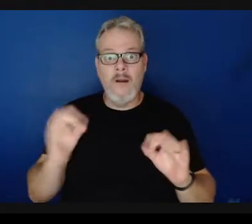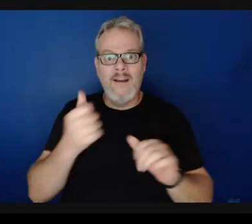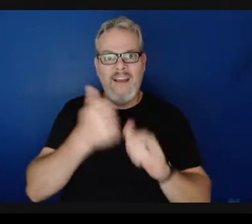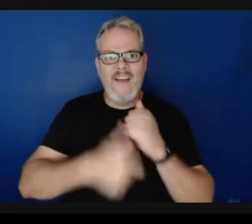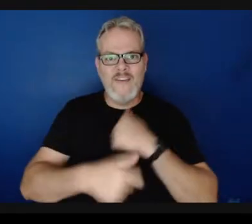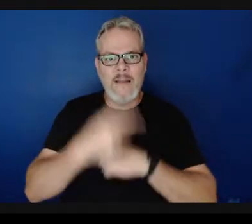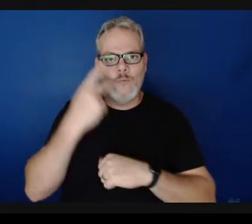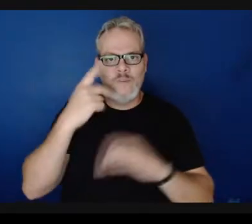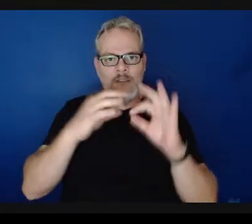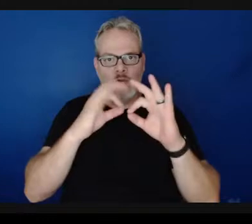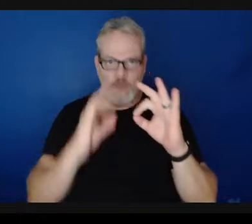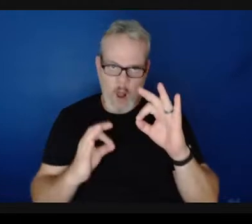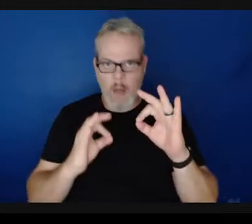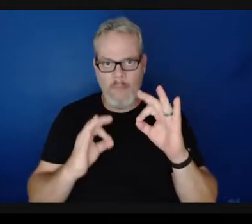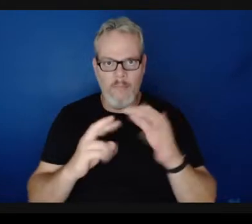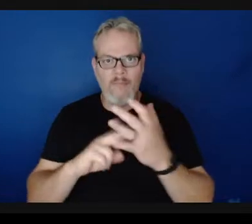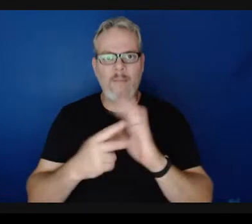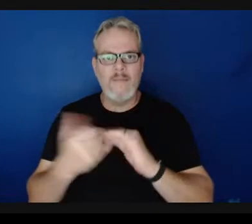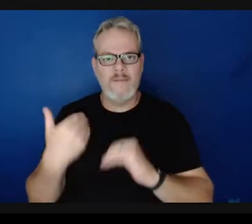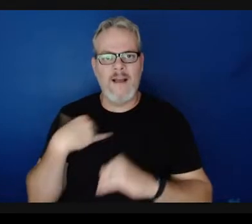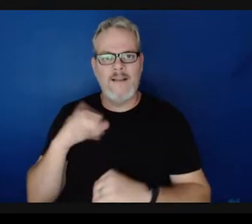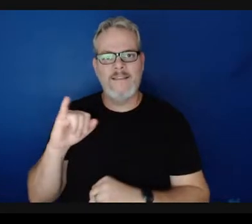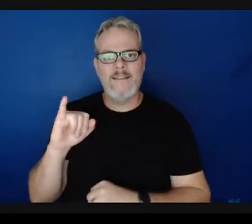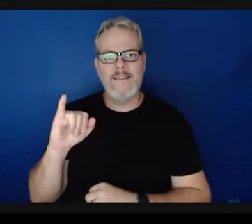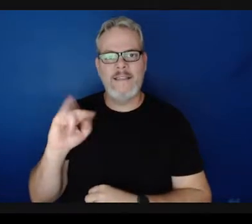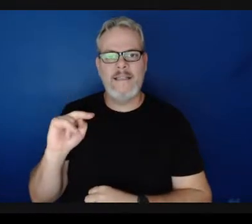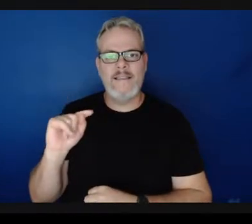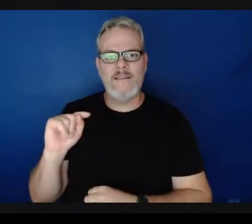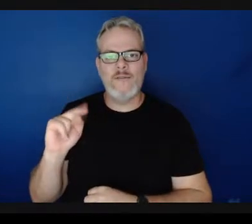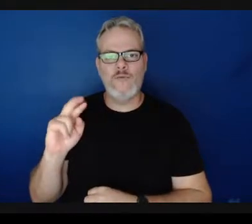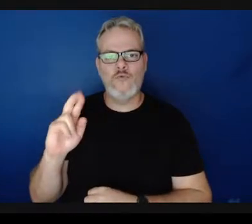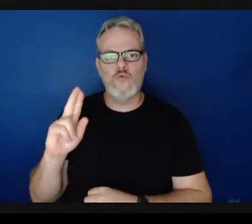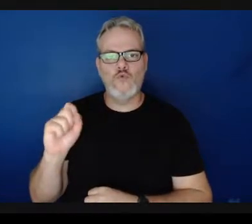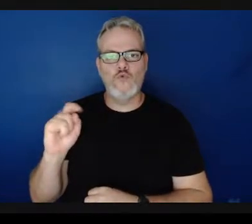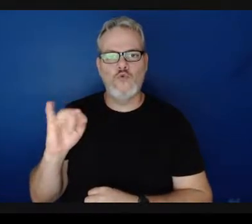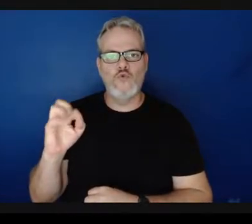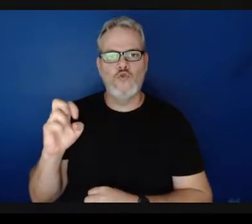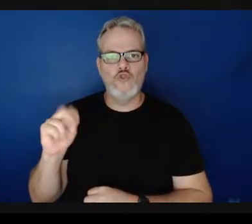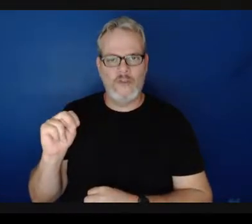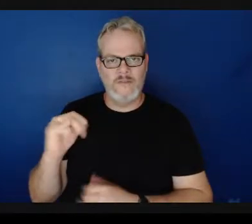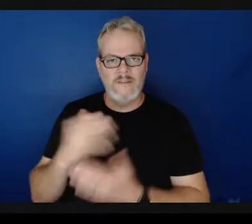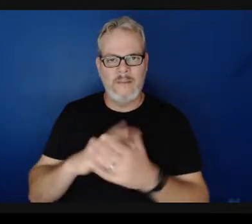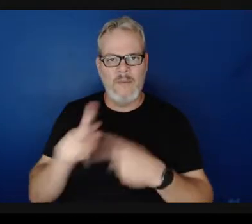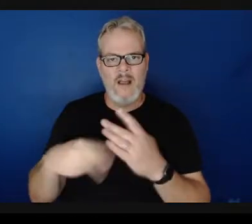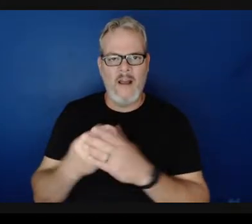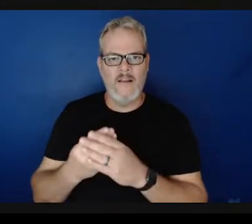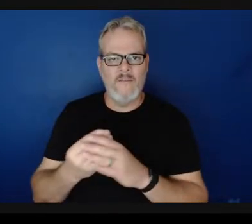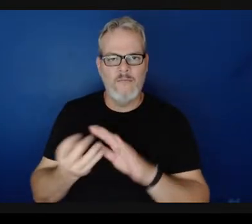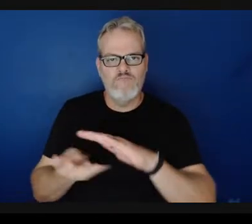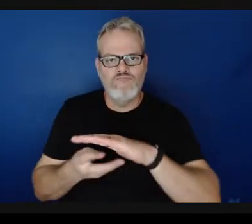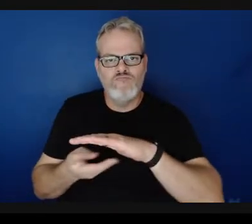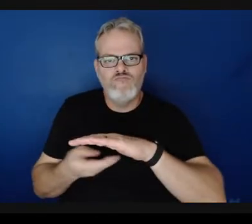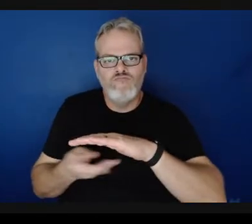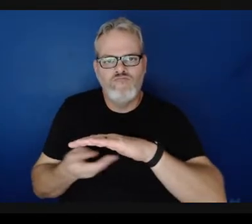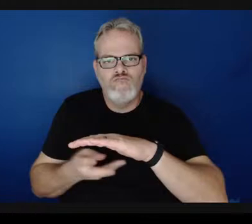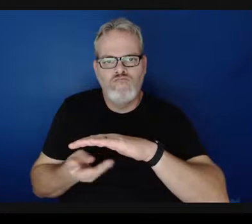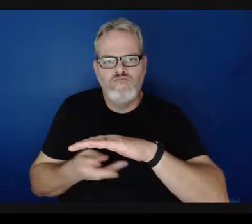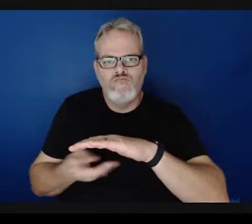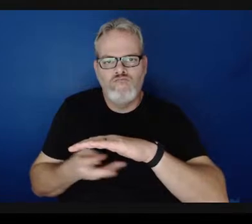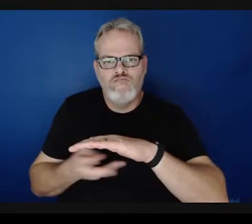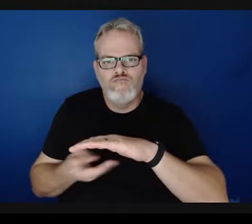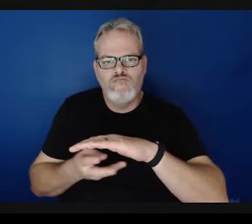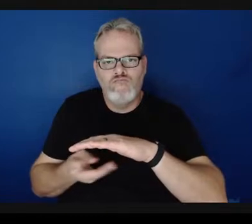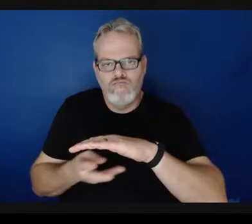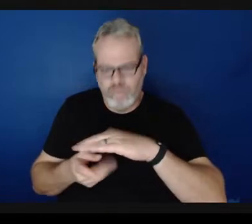eruption, something like that. So we can see the corresponding earthquake spikes right there for that February intrusion into the Southwest Rift as